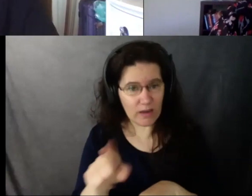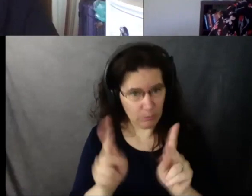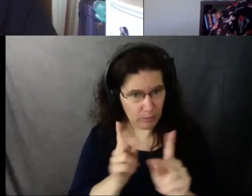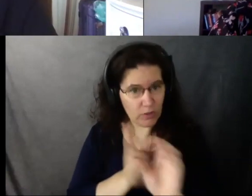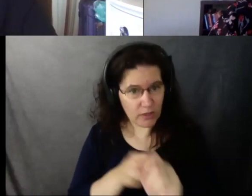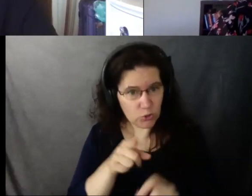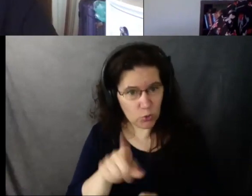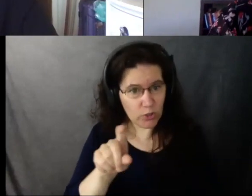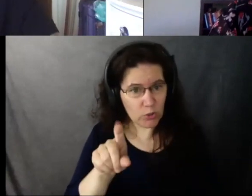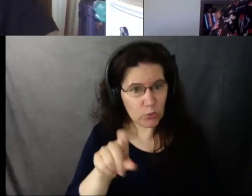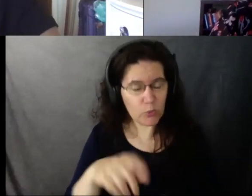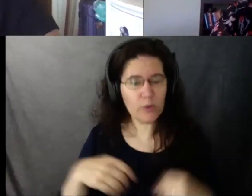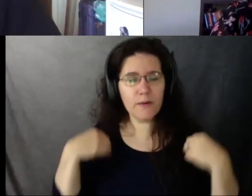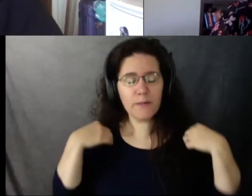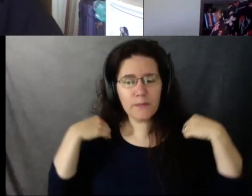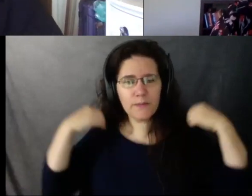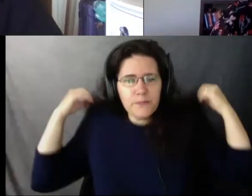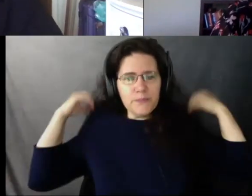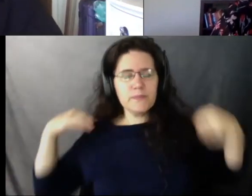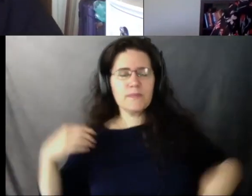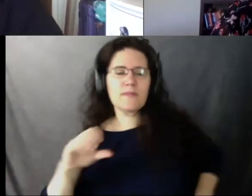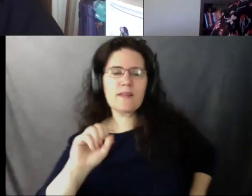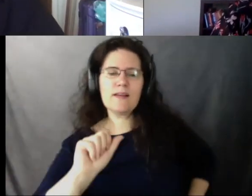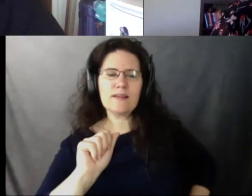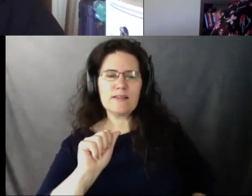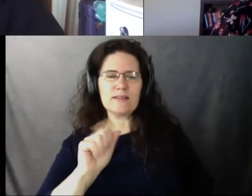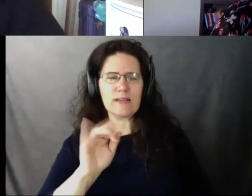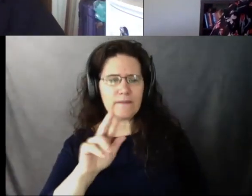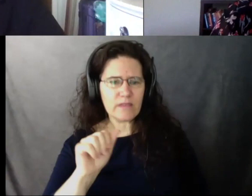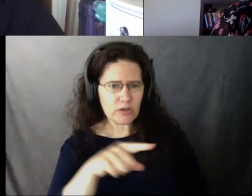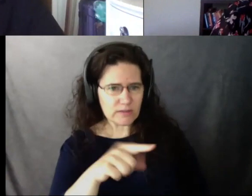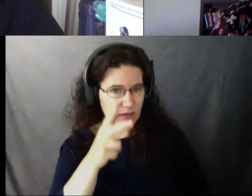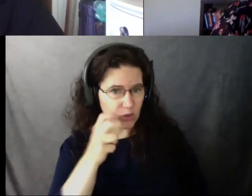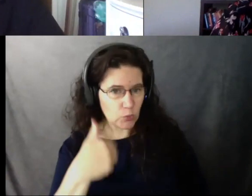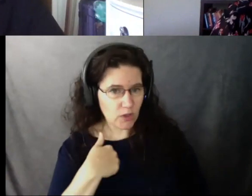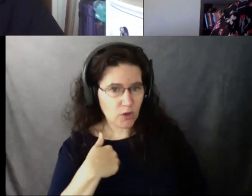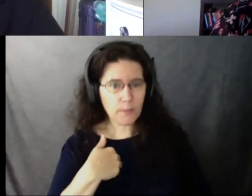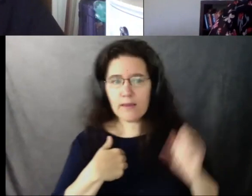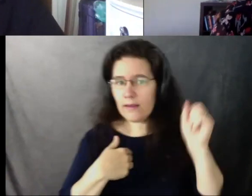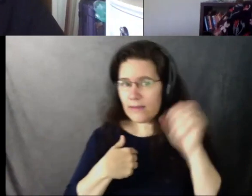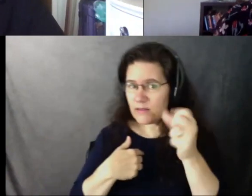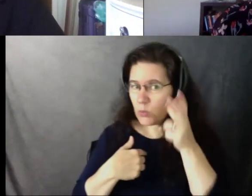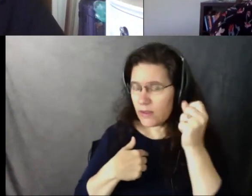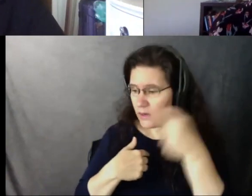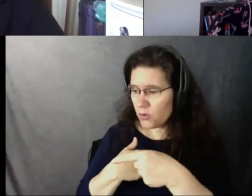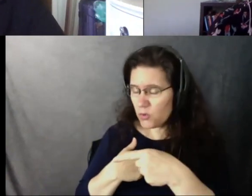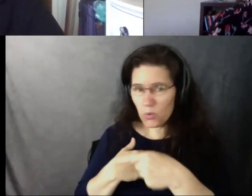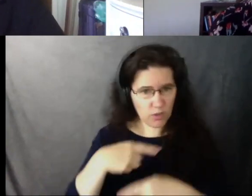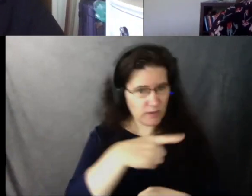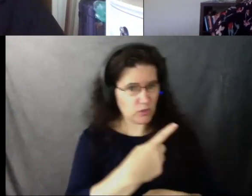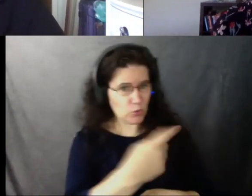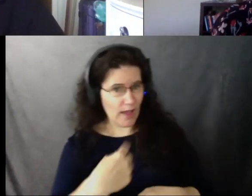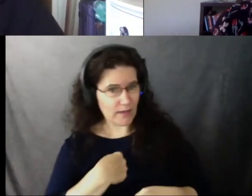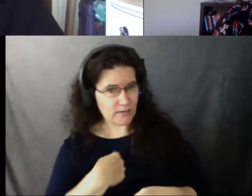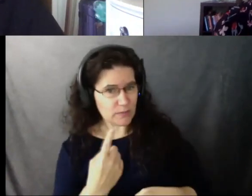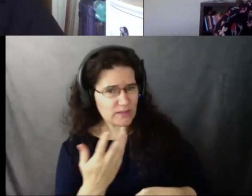Hello. Yes, Safira, we can hear you. Yeah. Are you asking something? Yeah, so we got a question